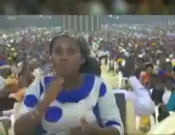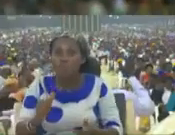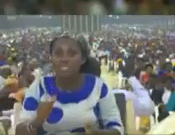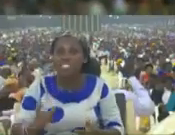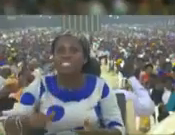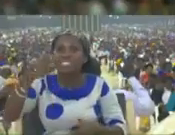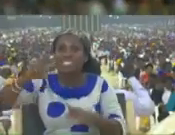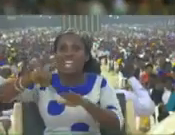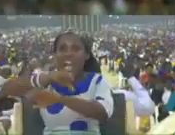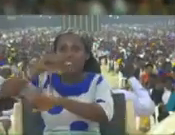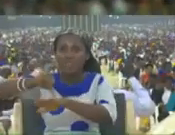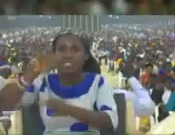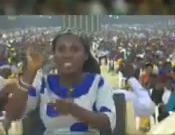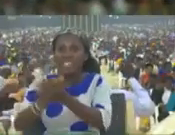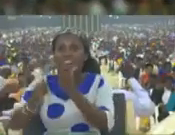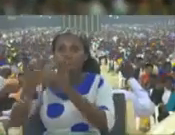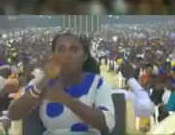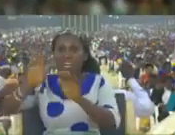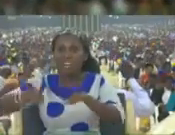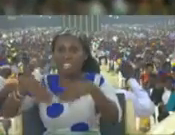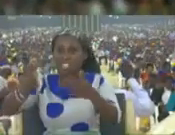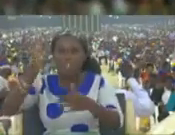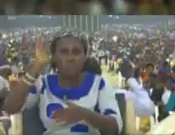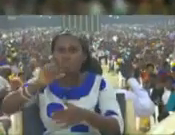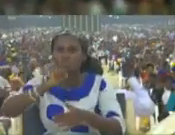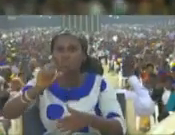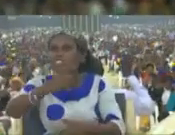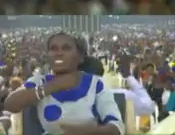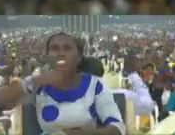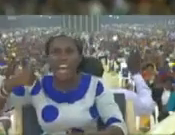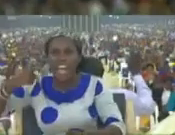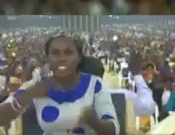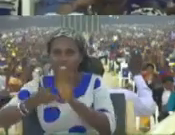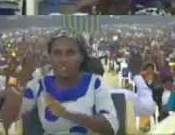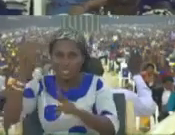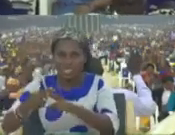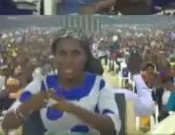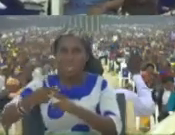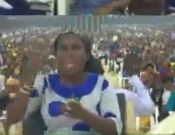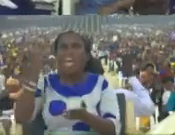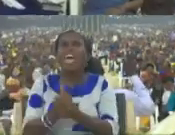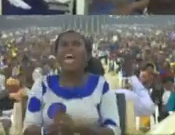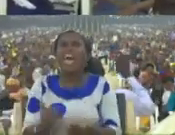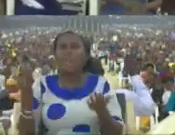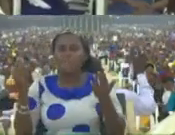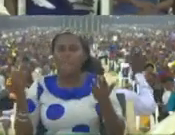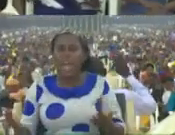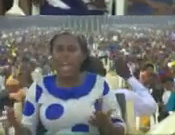God has already deposited in you will not run dry.